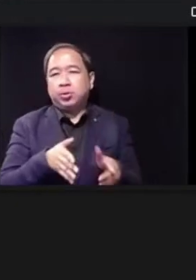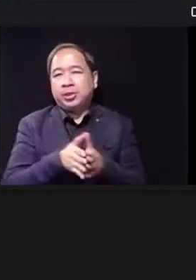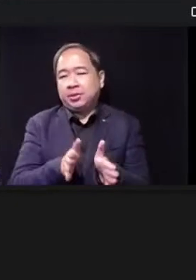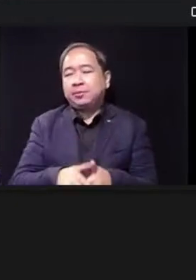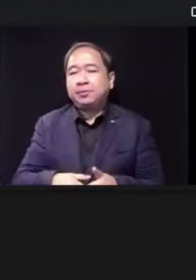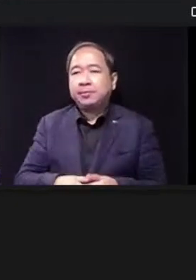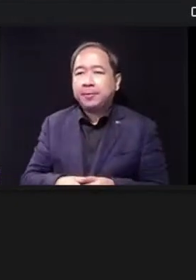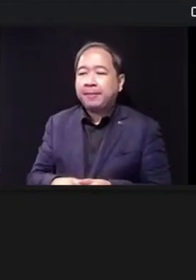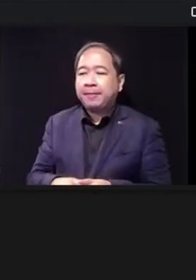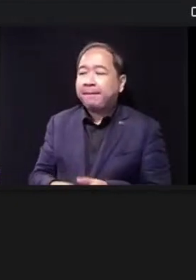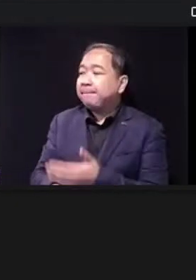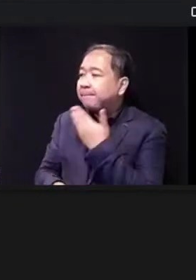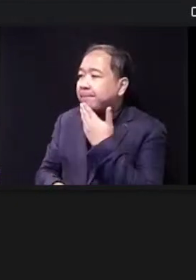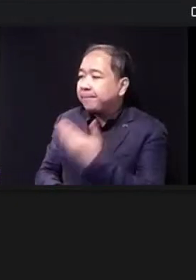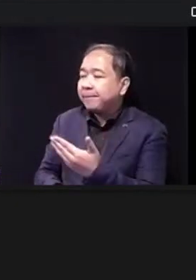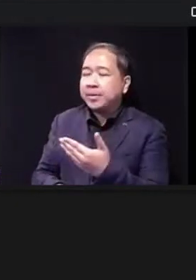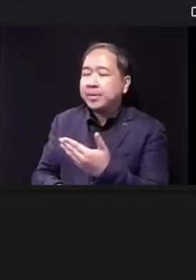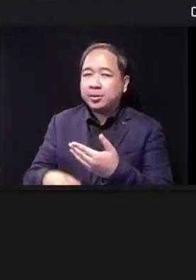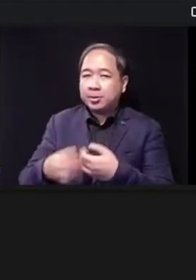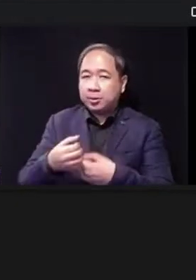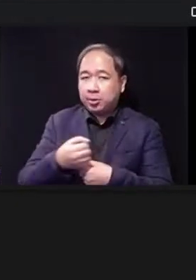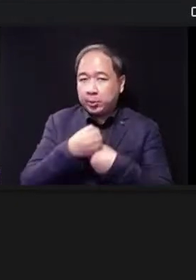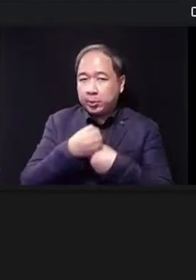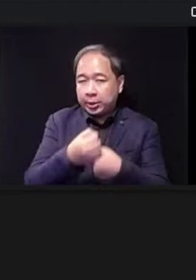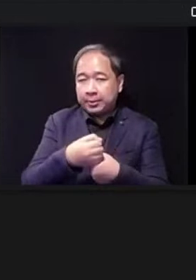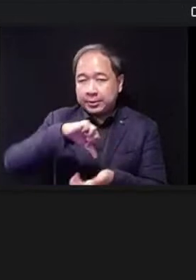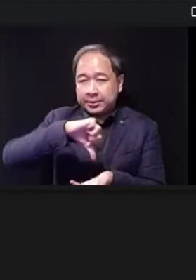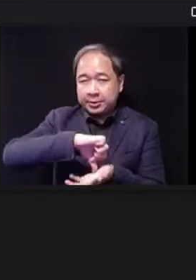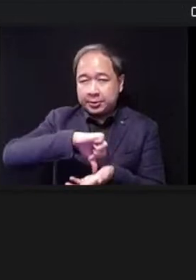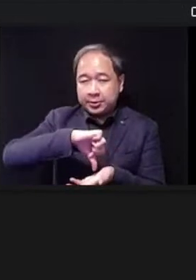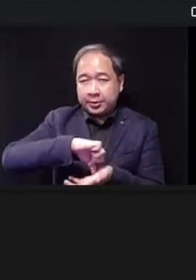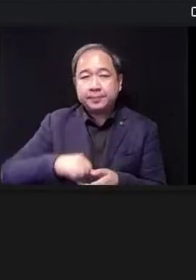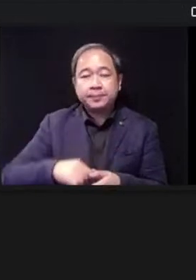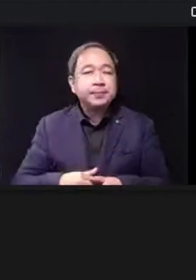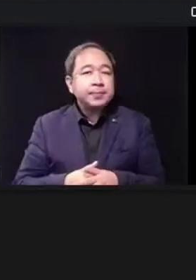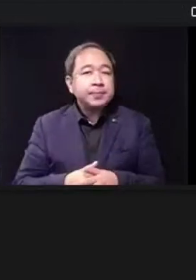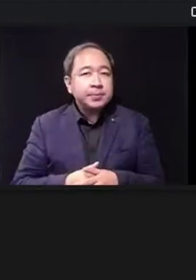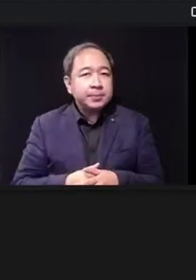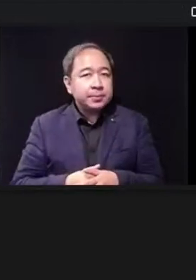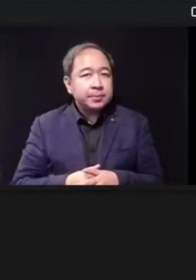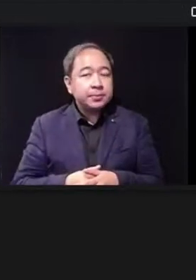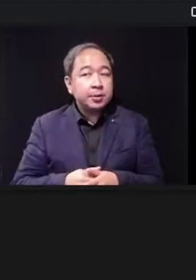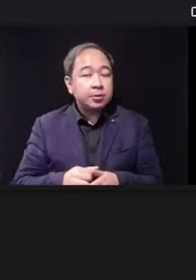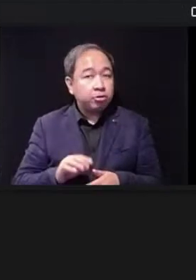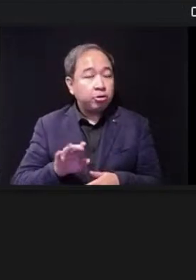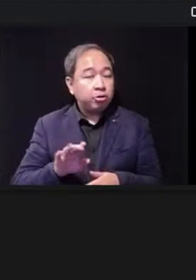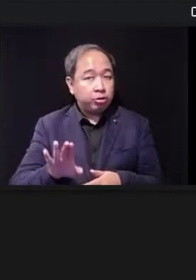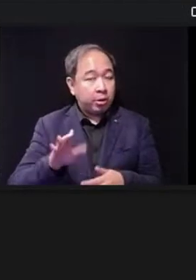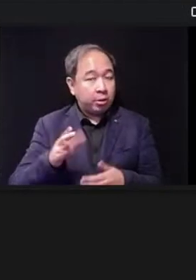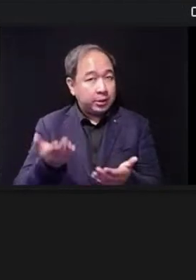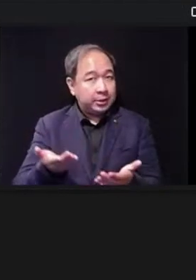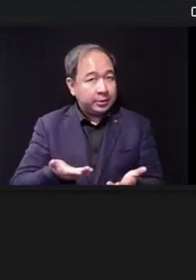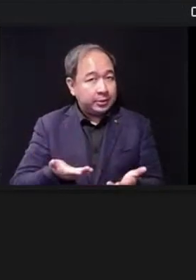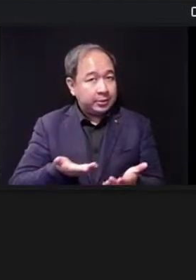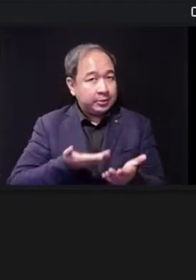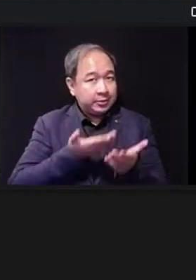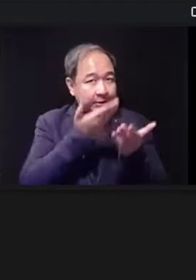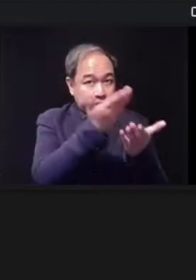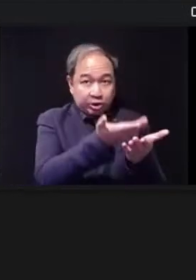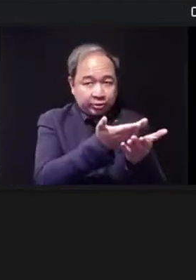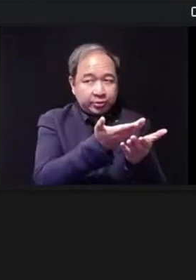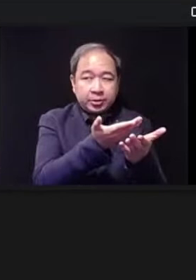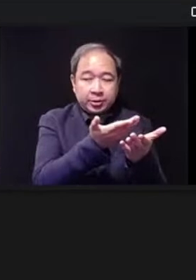Thank you so much to the distinguished delegate of Iran. So the suggestion earlier is